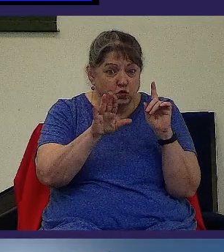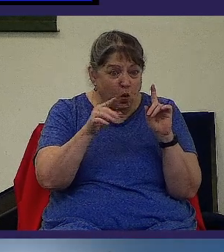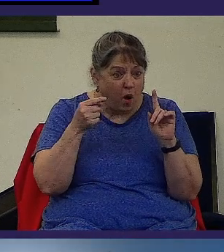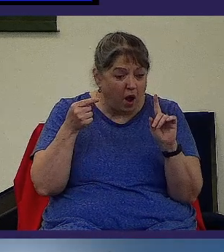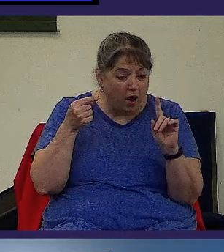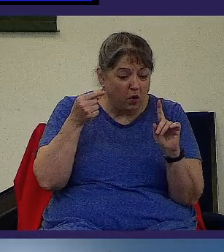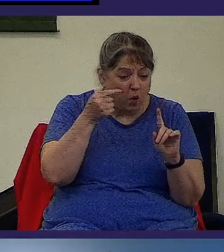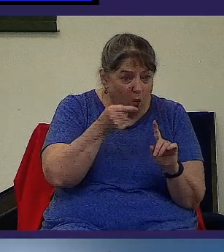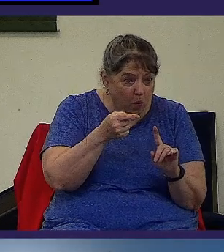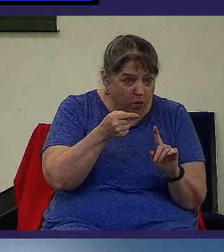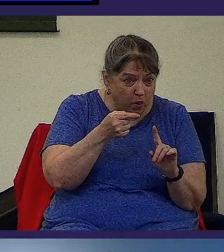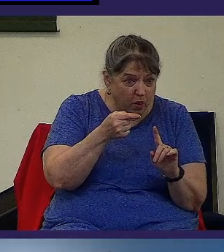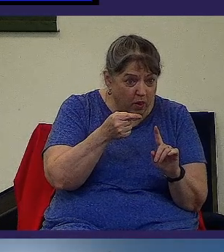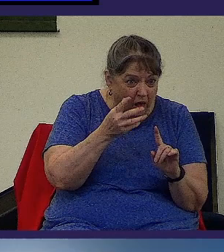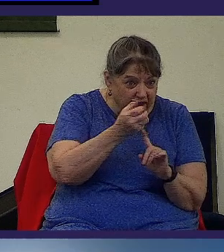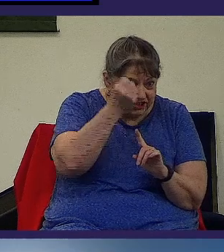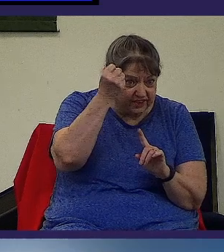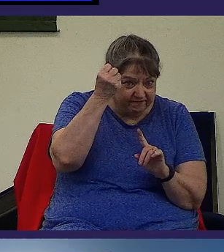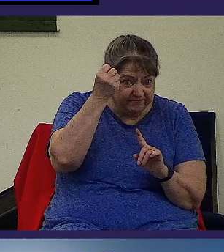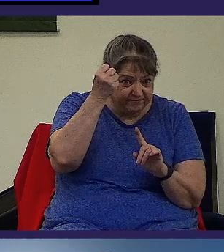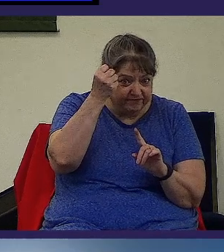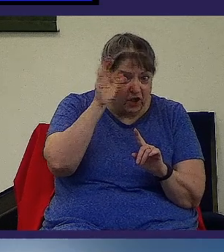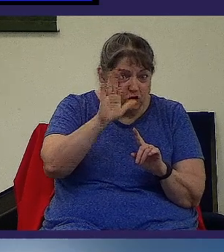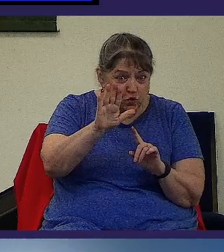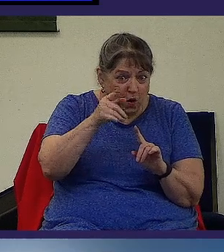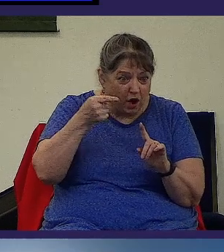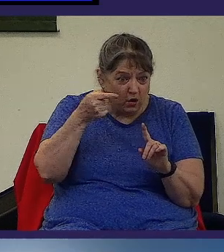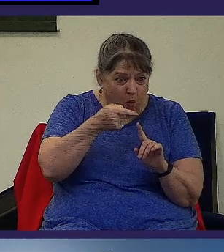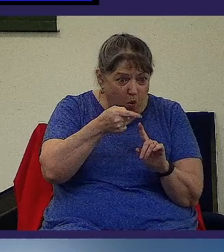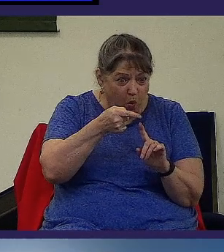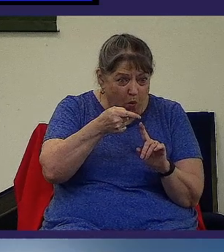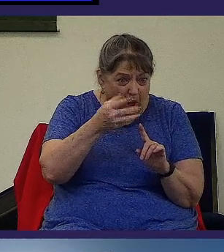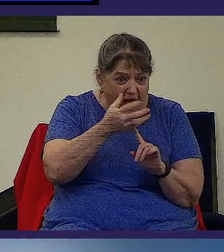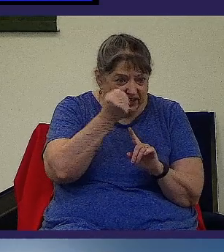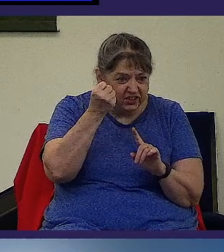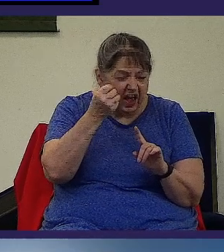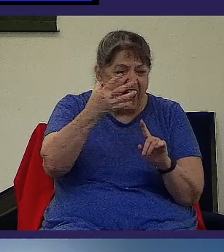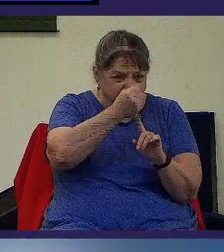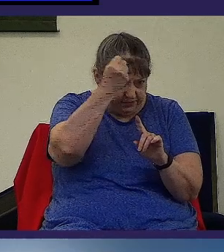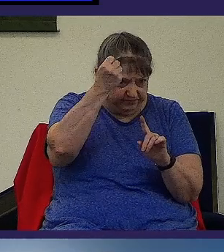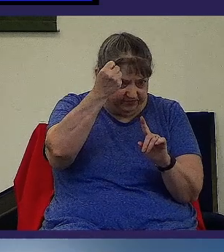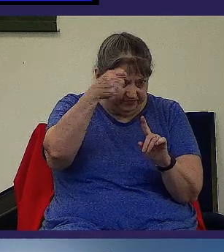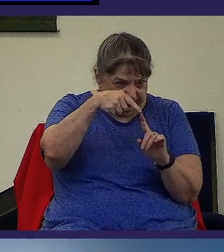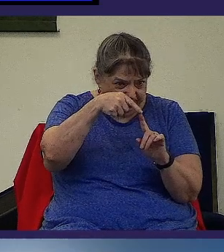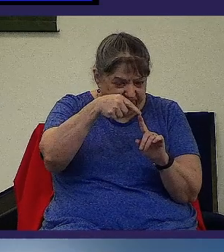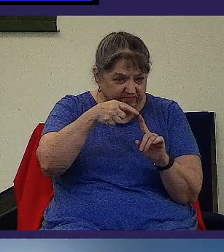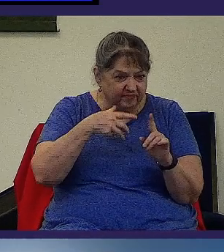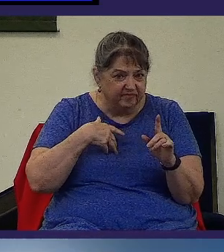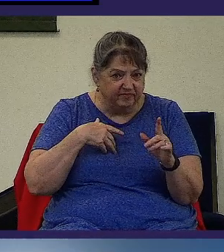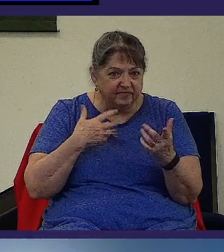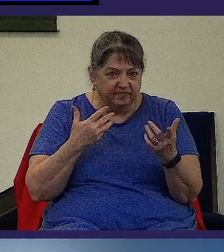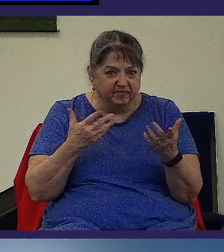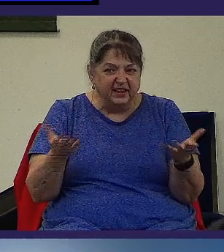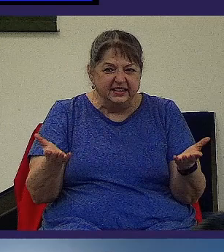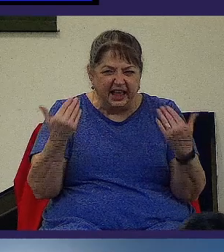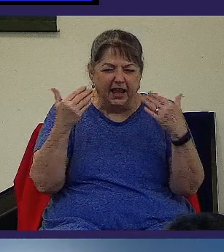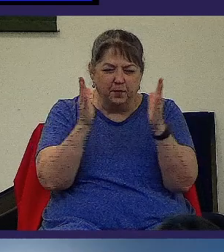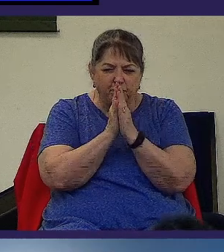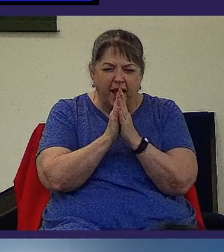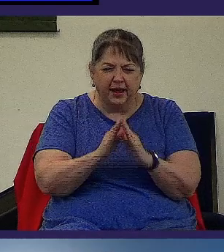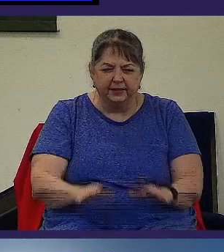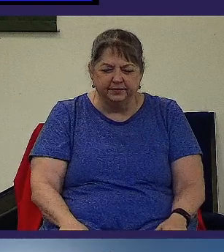goals achieving my goal achieving our goals so would you please stand with me and join me in prayer achieving